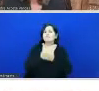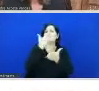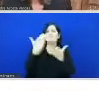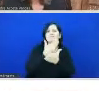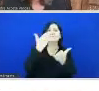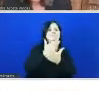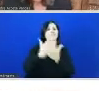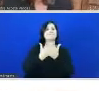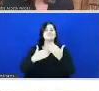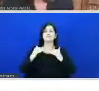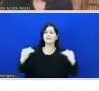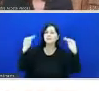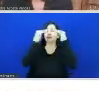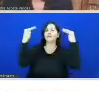regulate